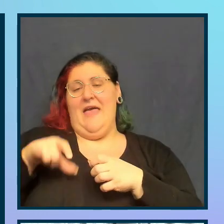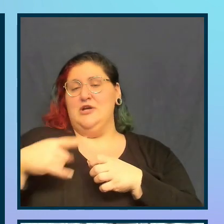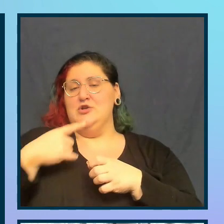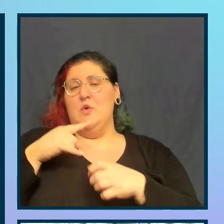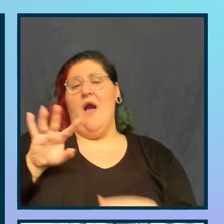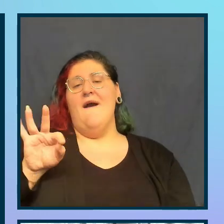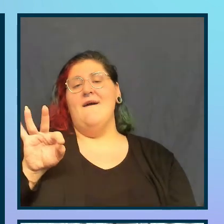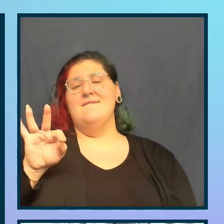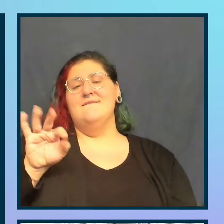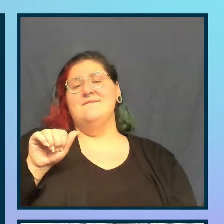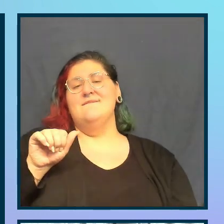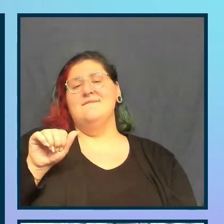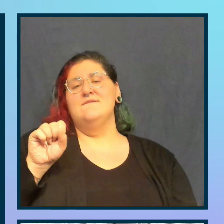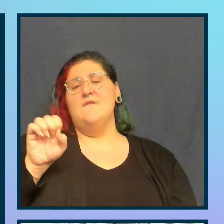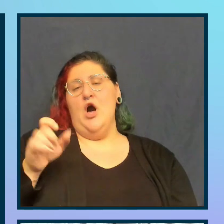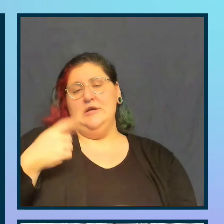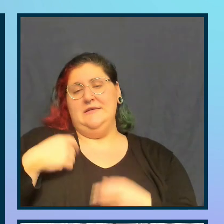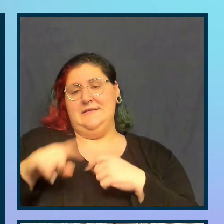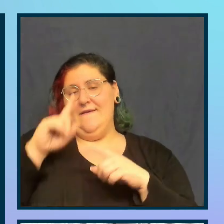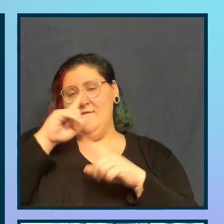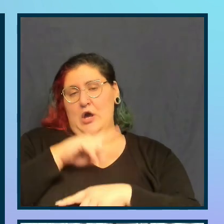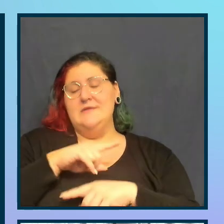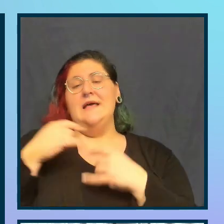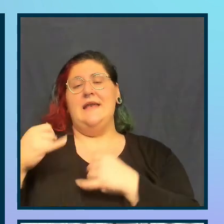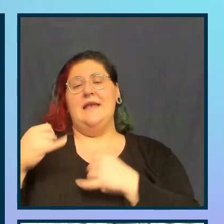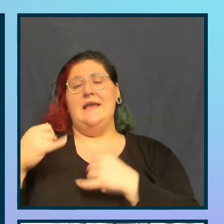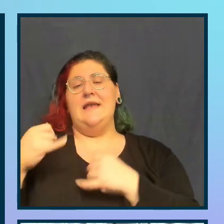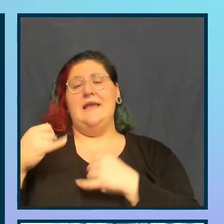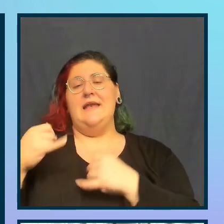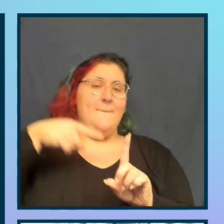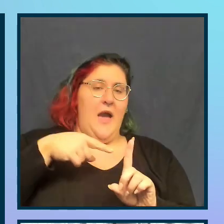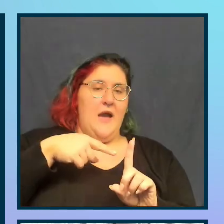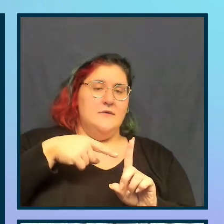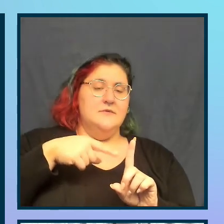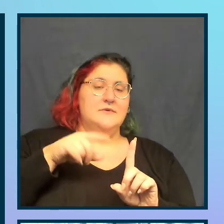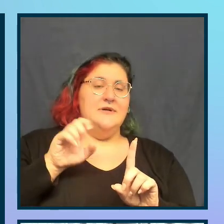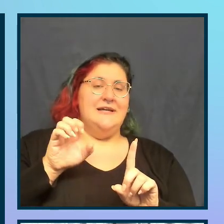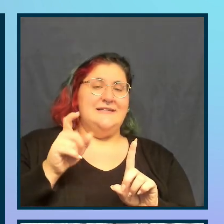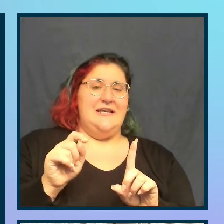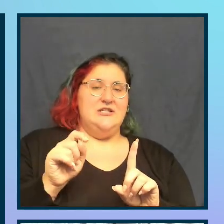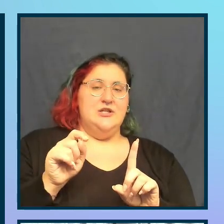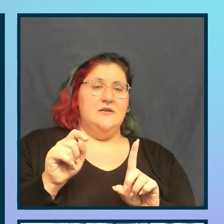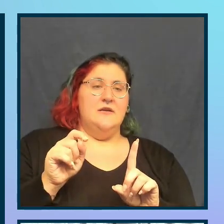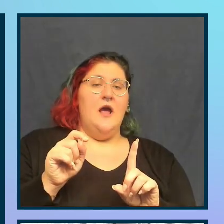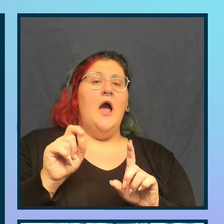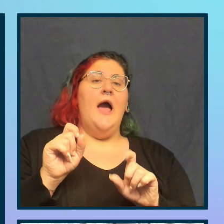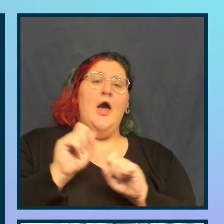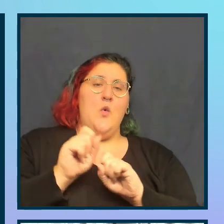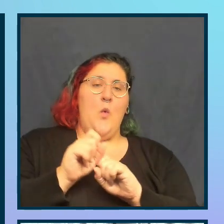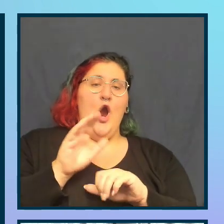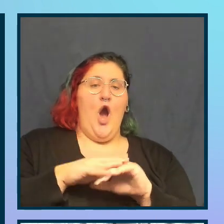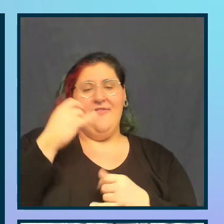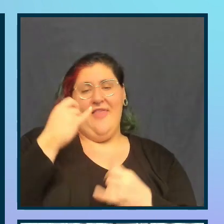Now I can go back to the extension and then it work on doing the last fix here. So this is